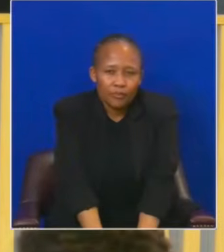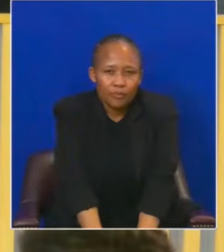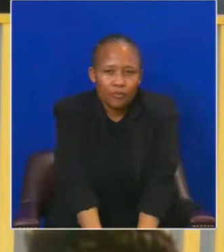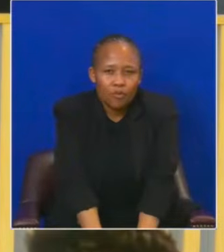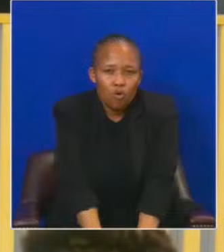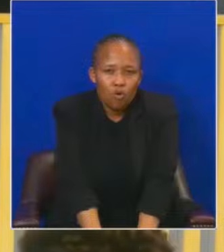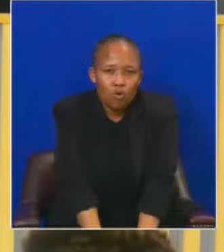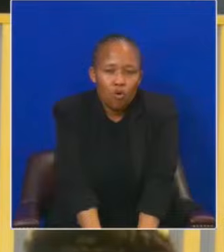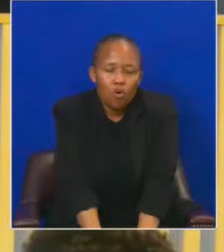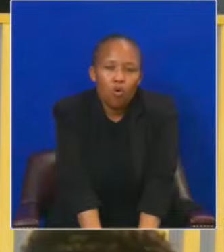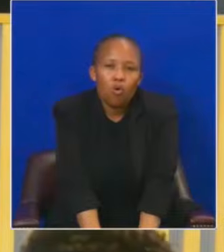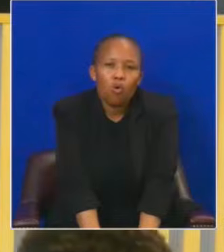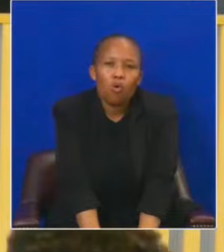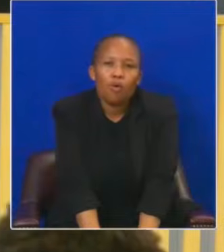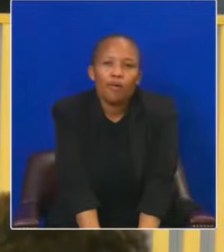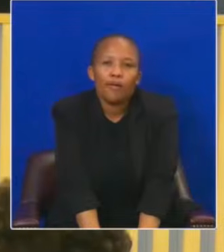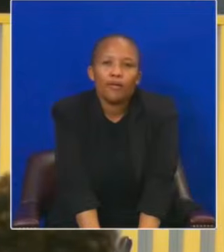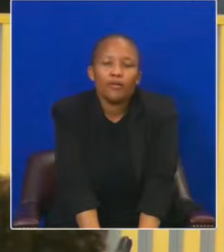please proceed, Then, witness C.